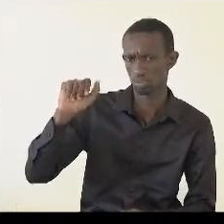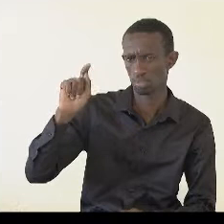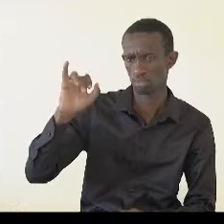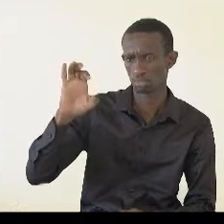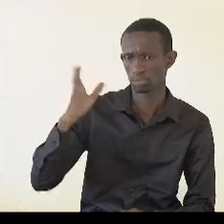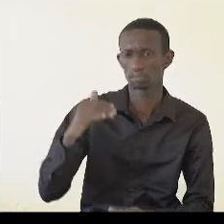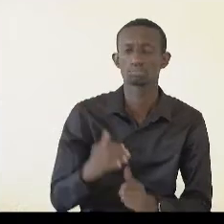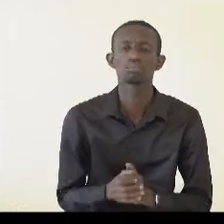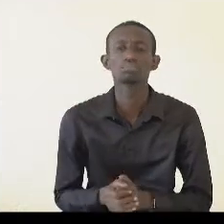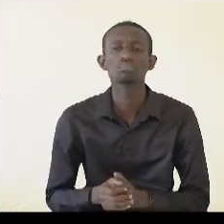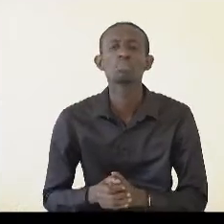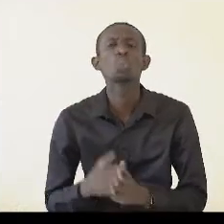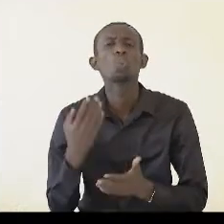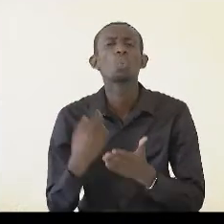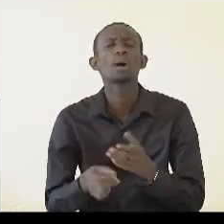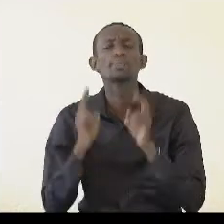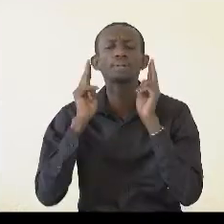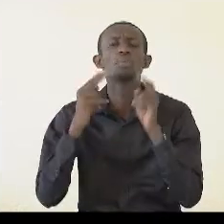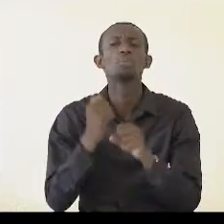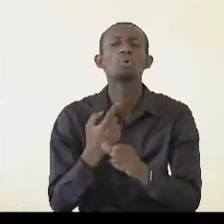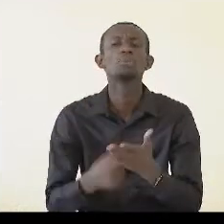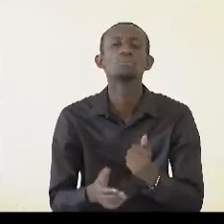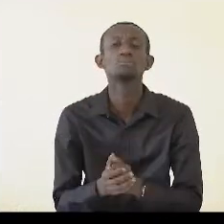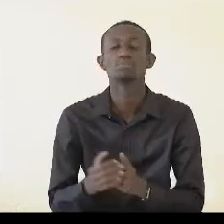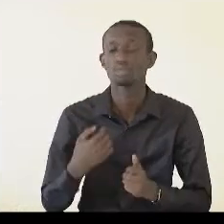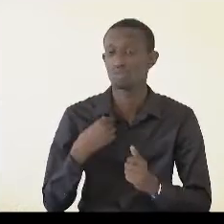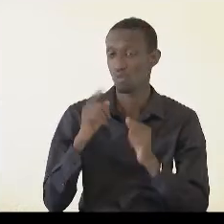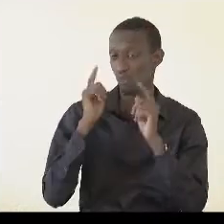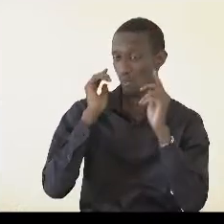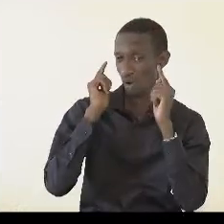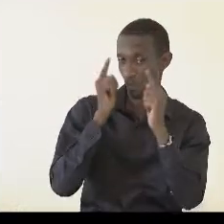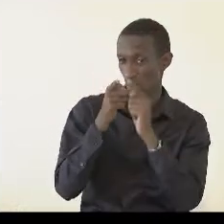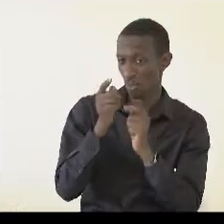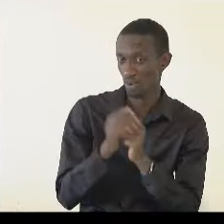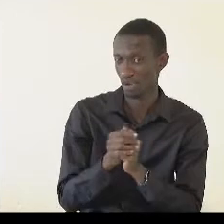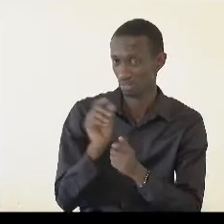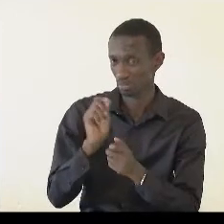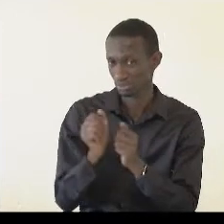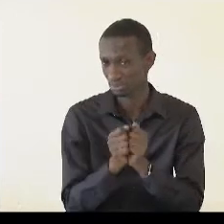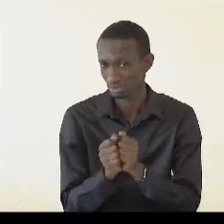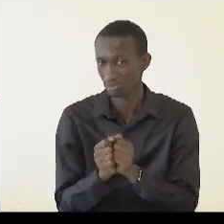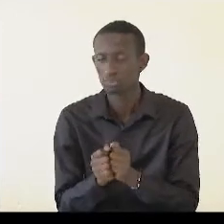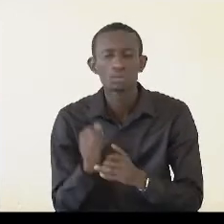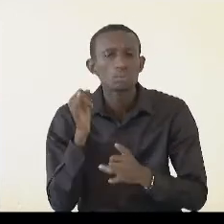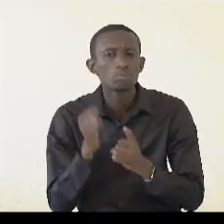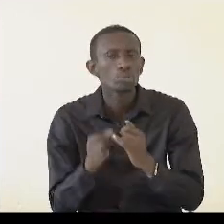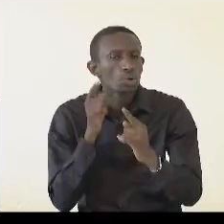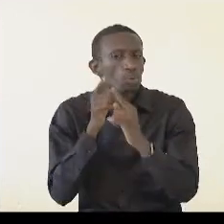What are we expected to do? Please, I hope you are ready, you are with me. You, by the end of this